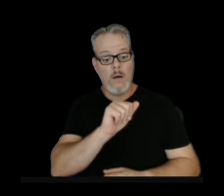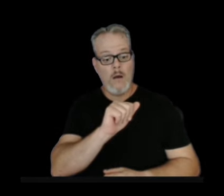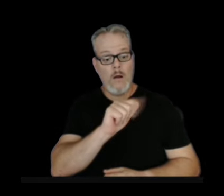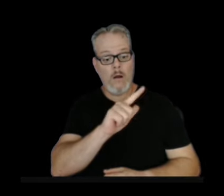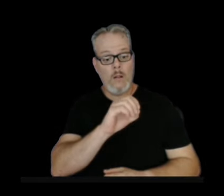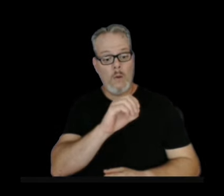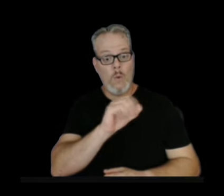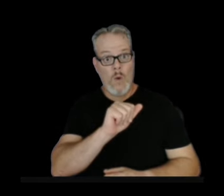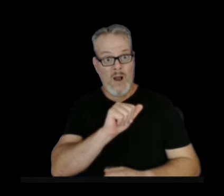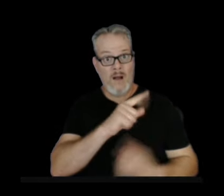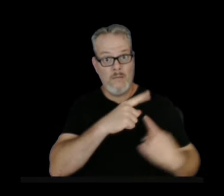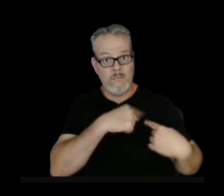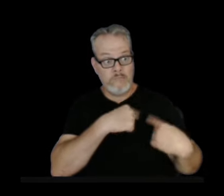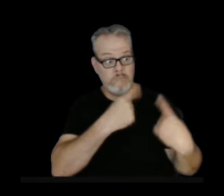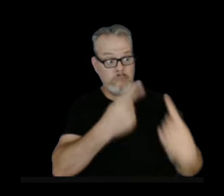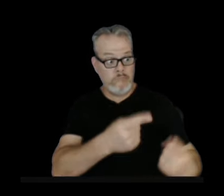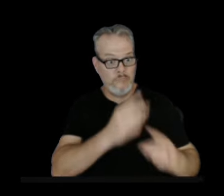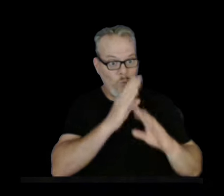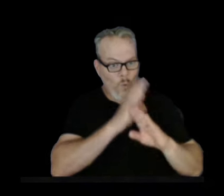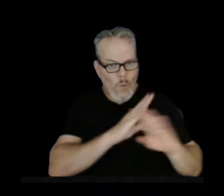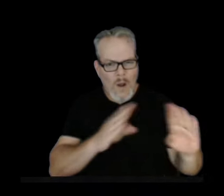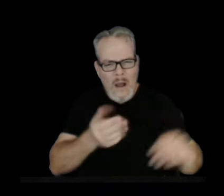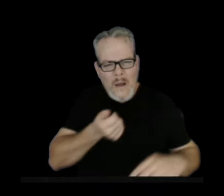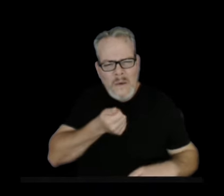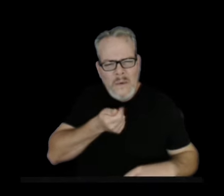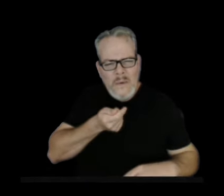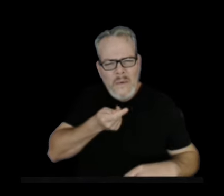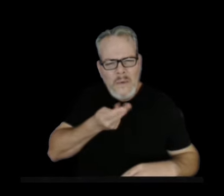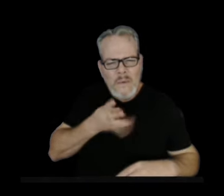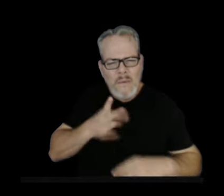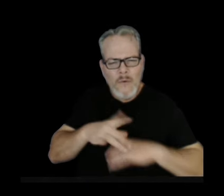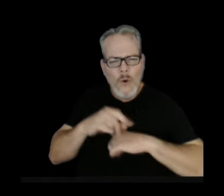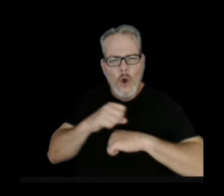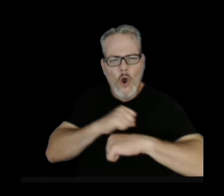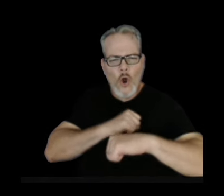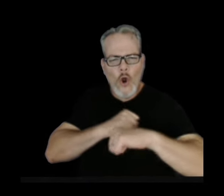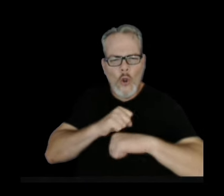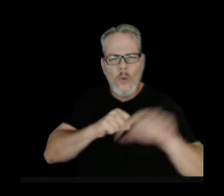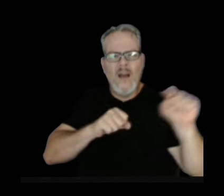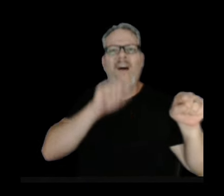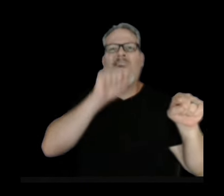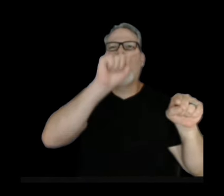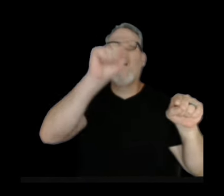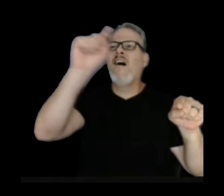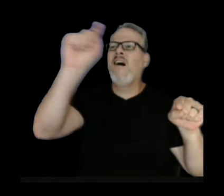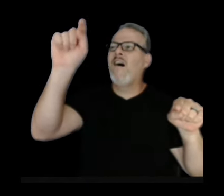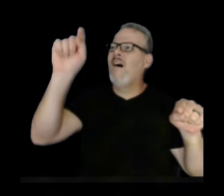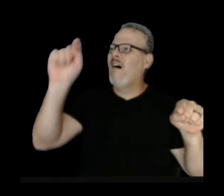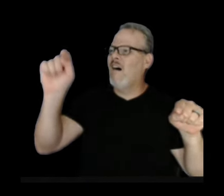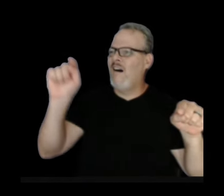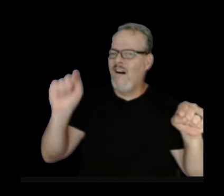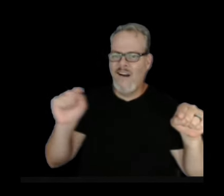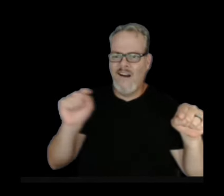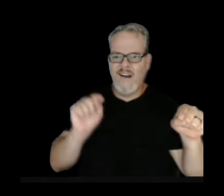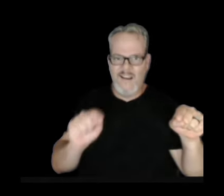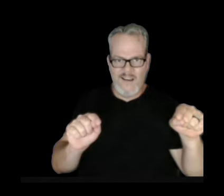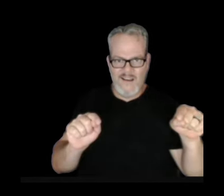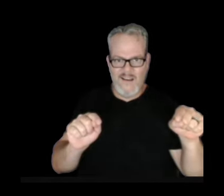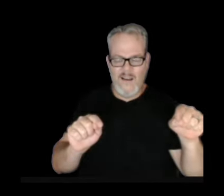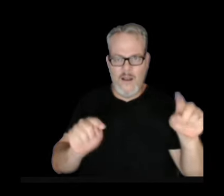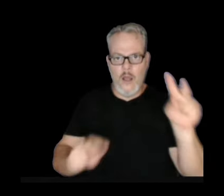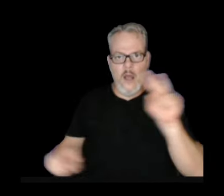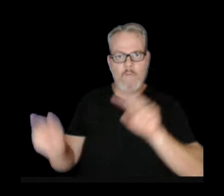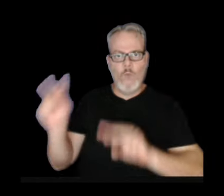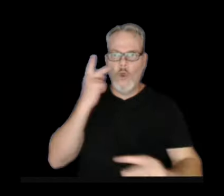summit over the last week. There's very few to speak of, scattered across the map here. If we look across the last